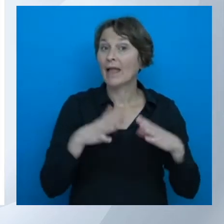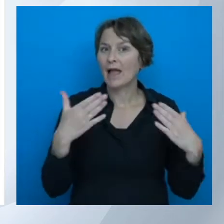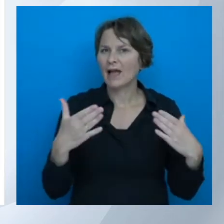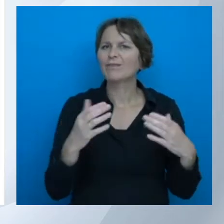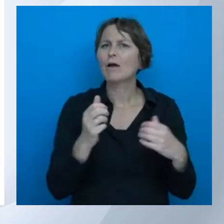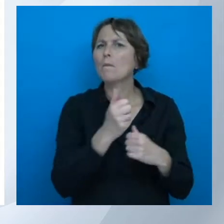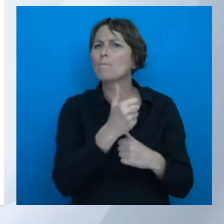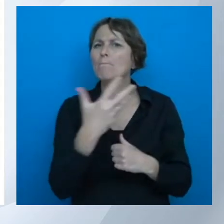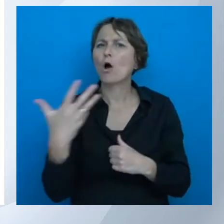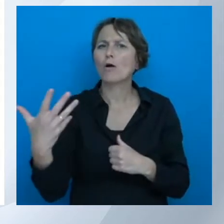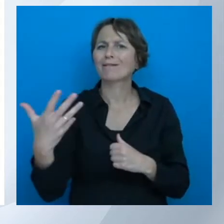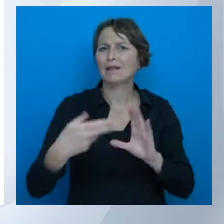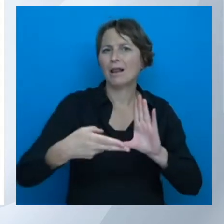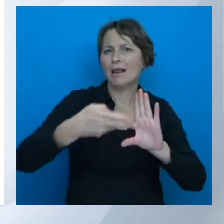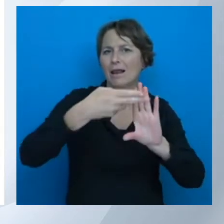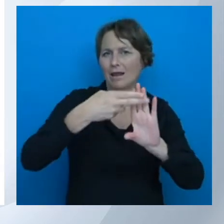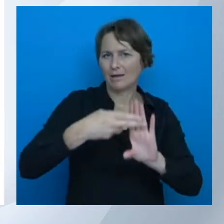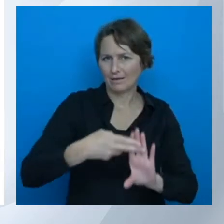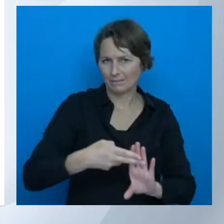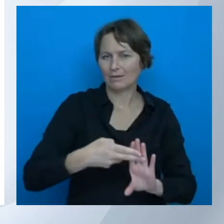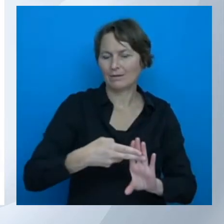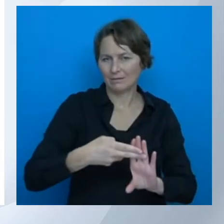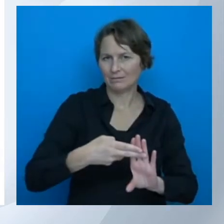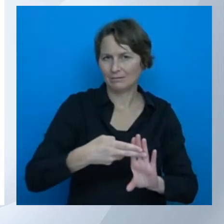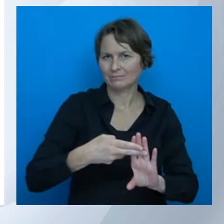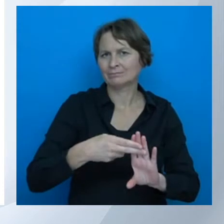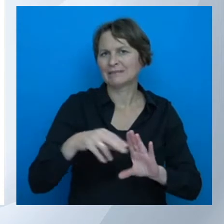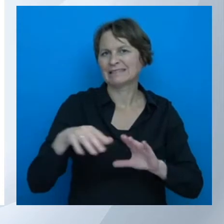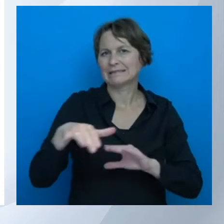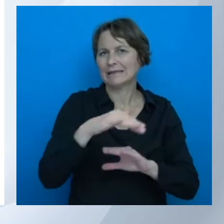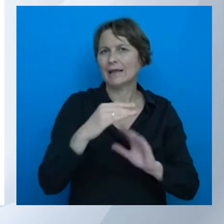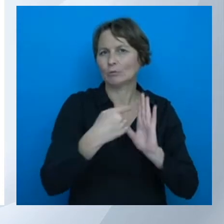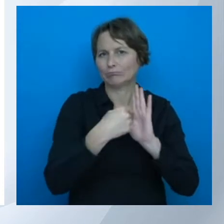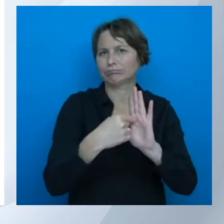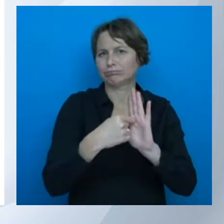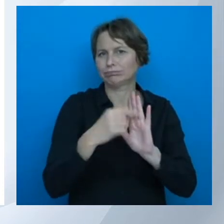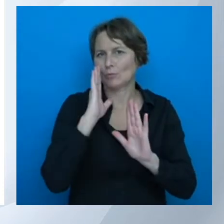text classification scenario as an illustration.